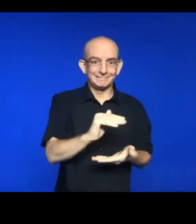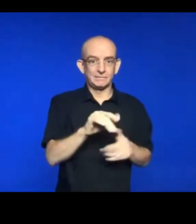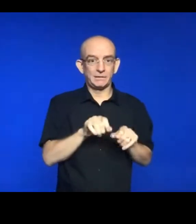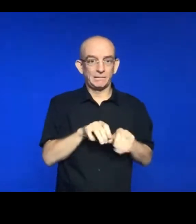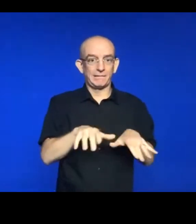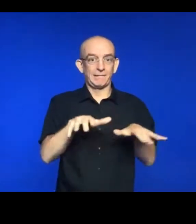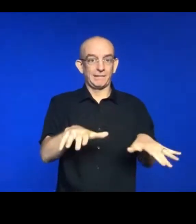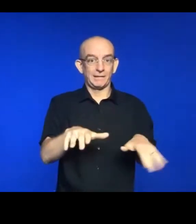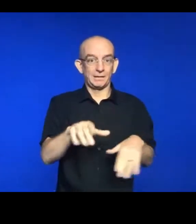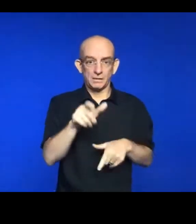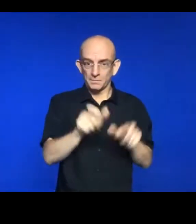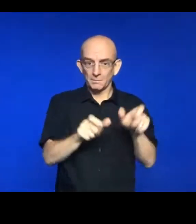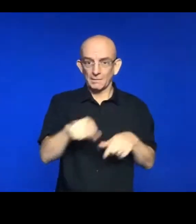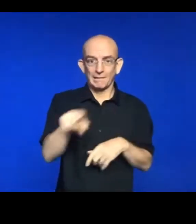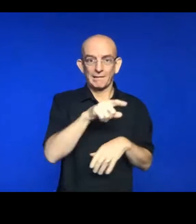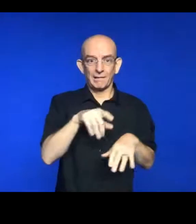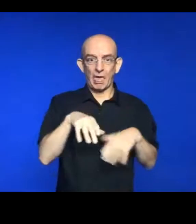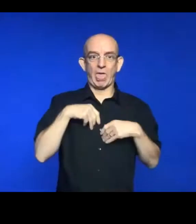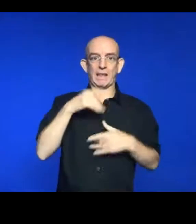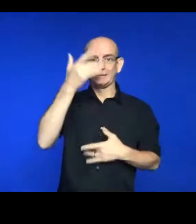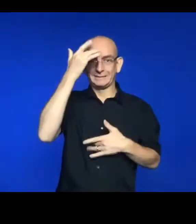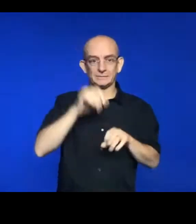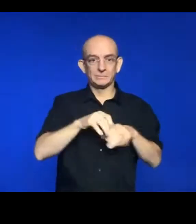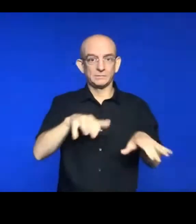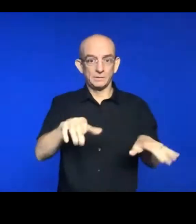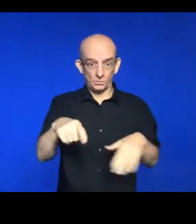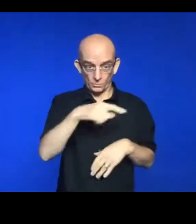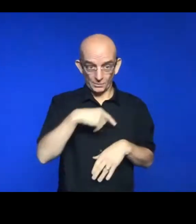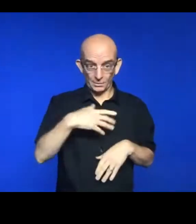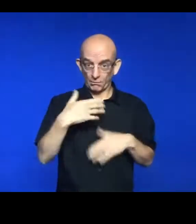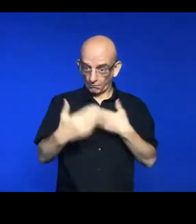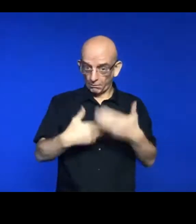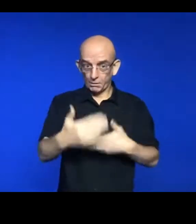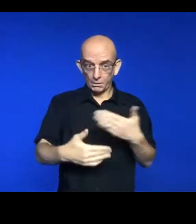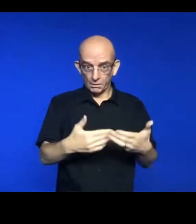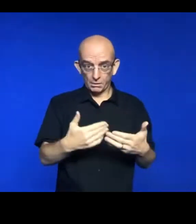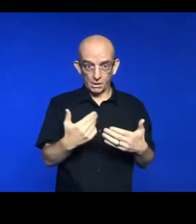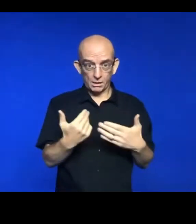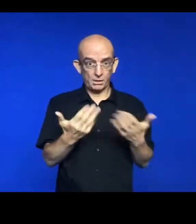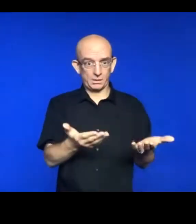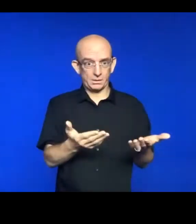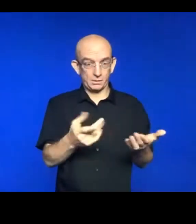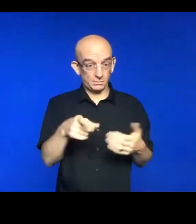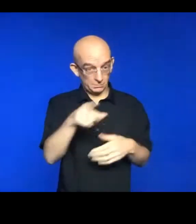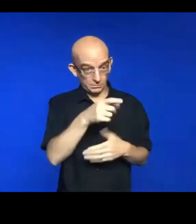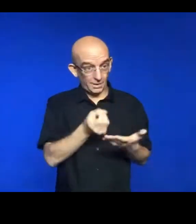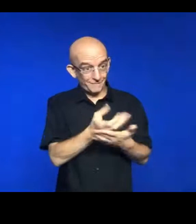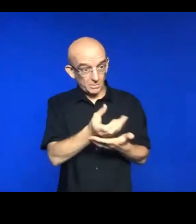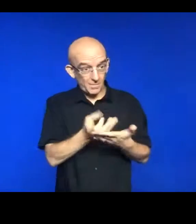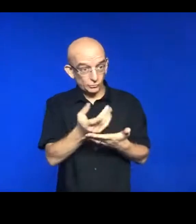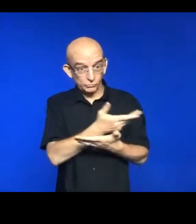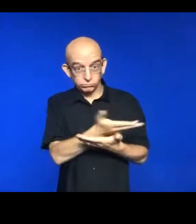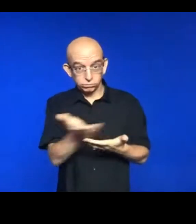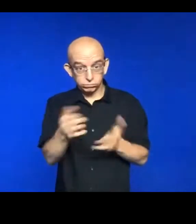is provide information. What are the measures that need to be taken in order to